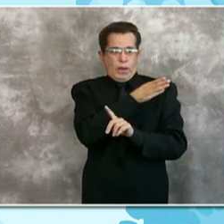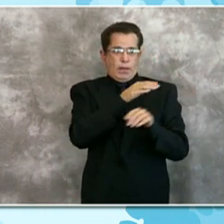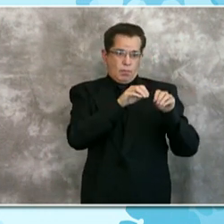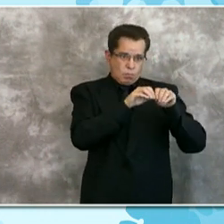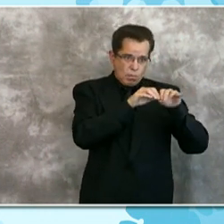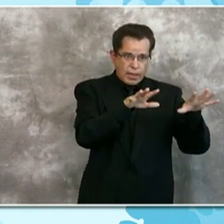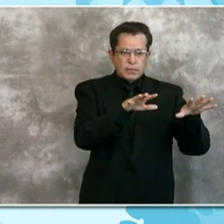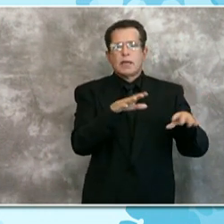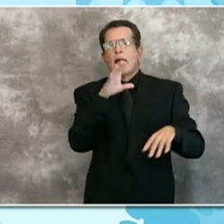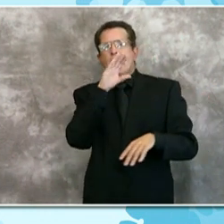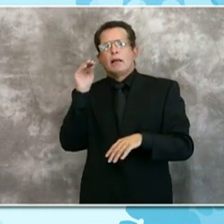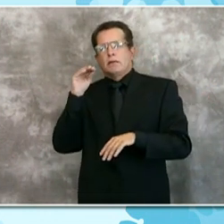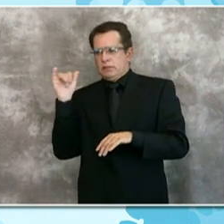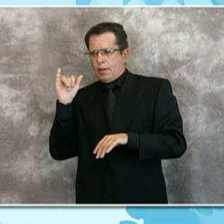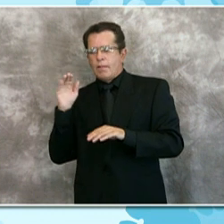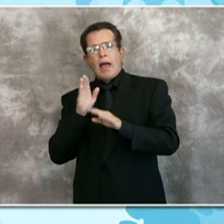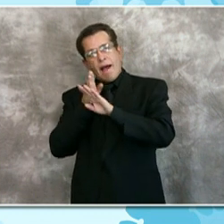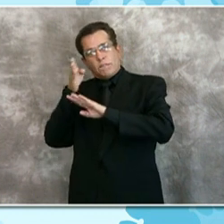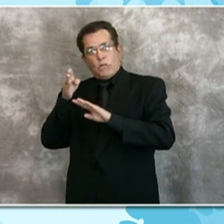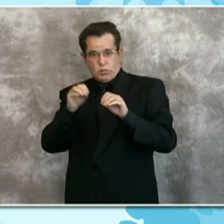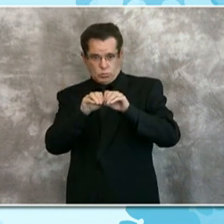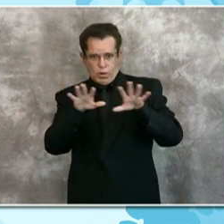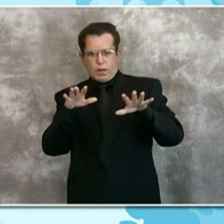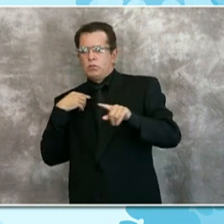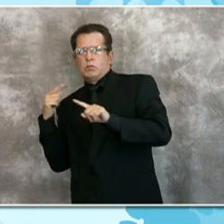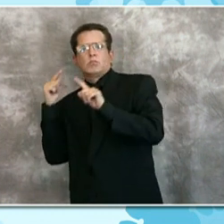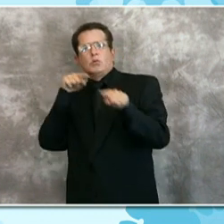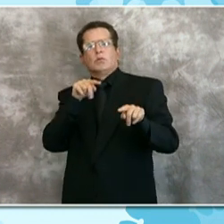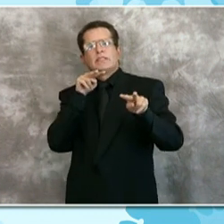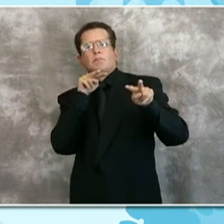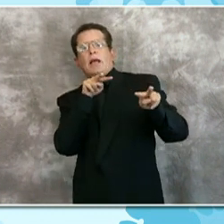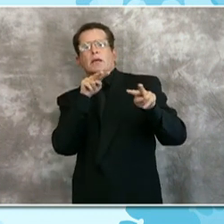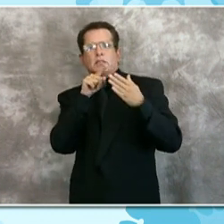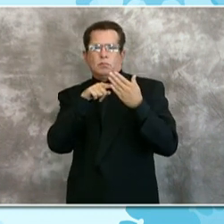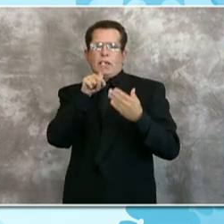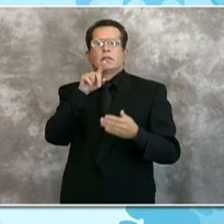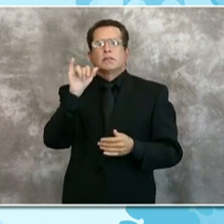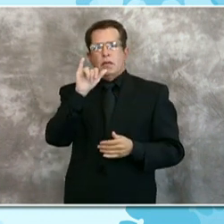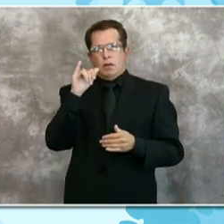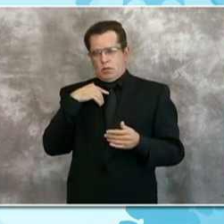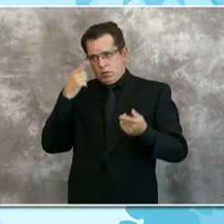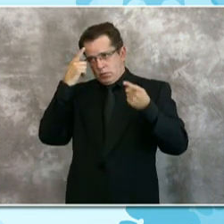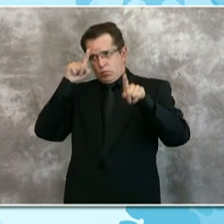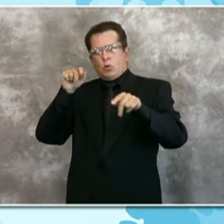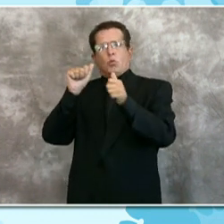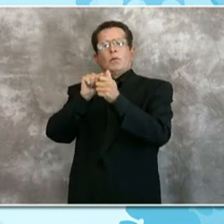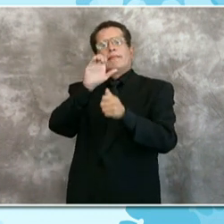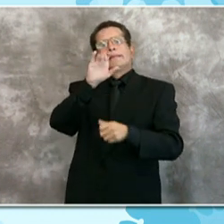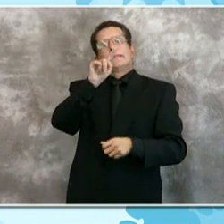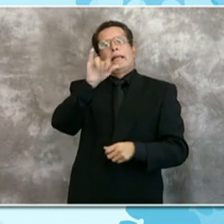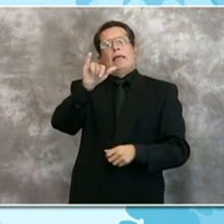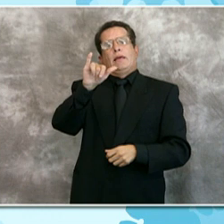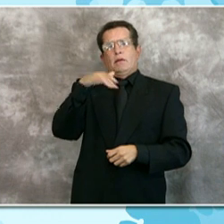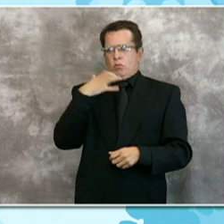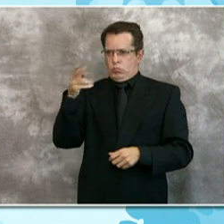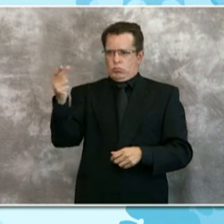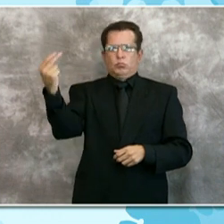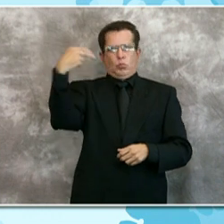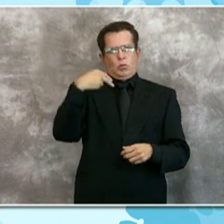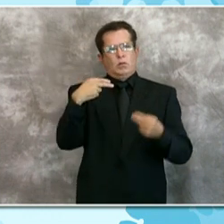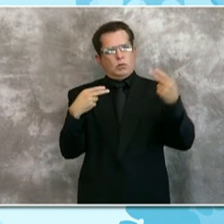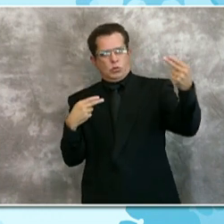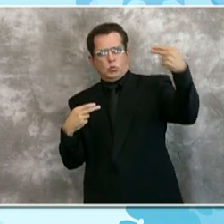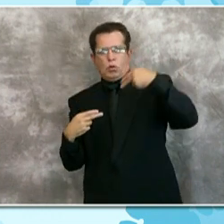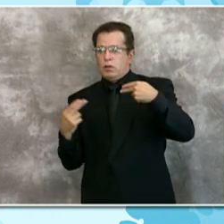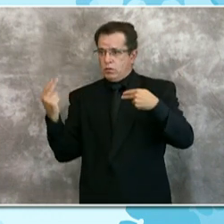with follow-up inspections. And we're working closely with the cities. The aim is that we pair a county person with a person from the jurisdiction